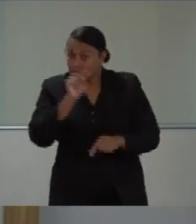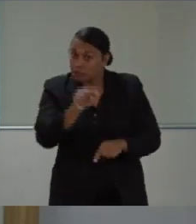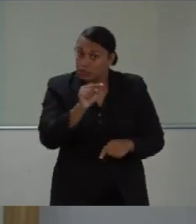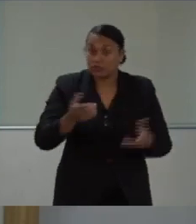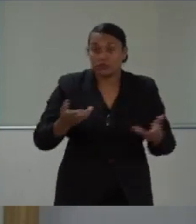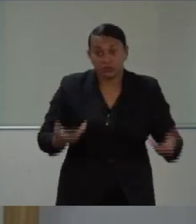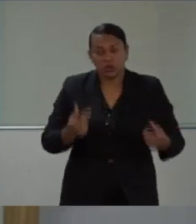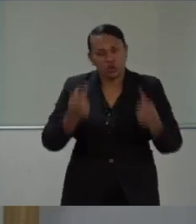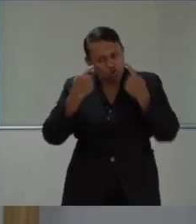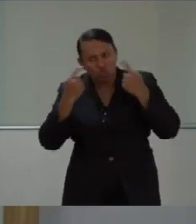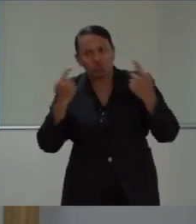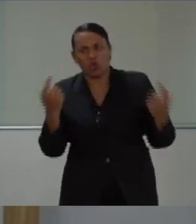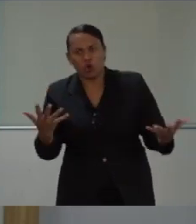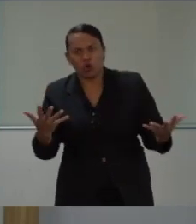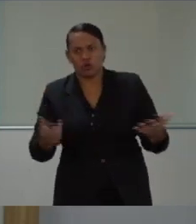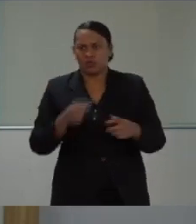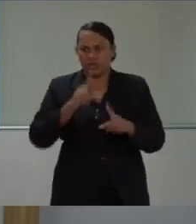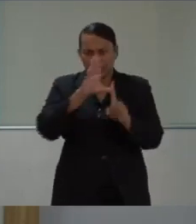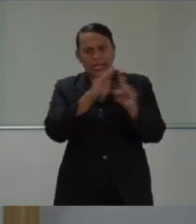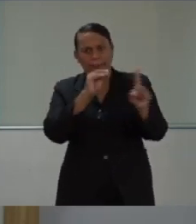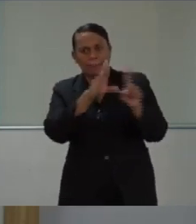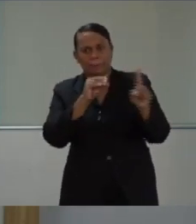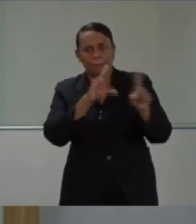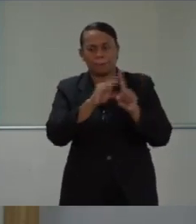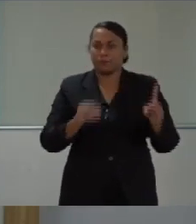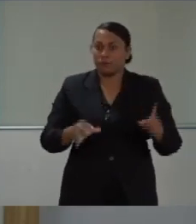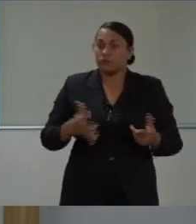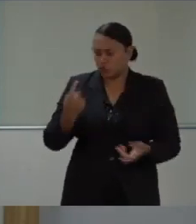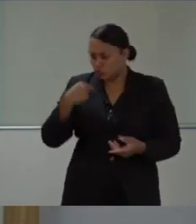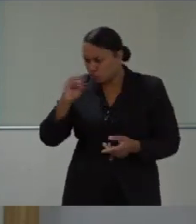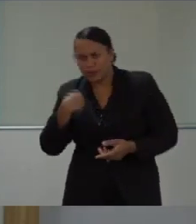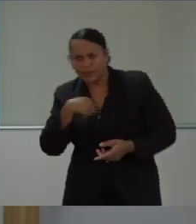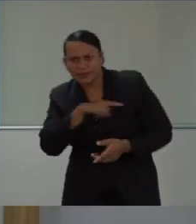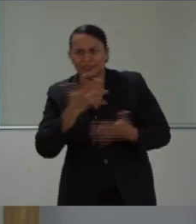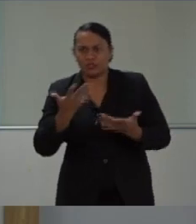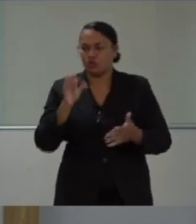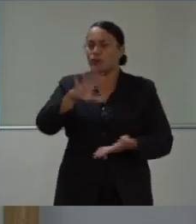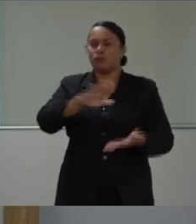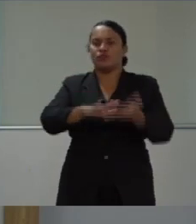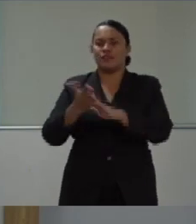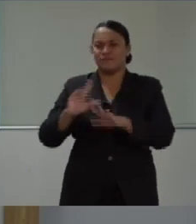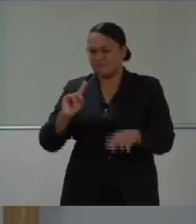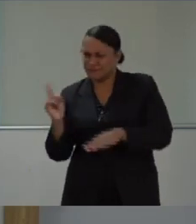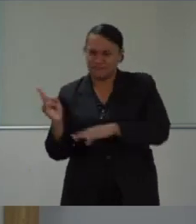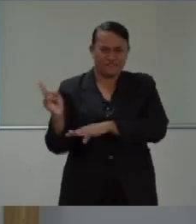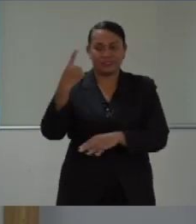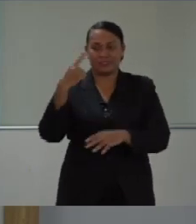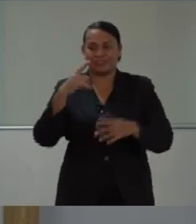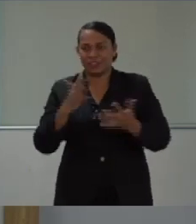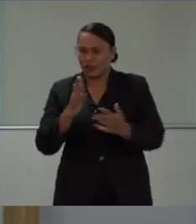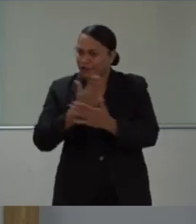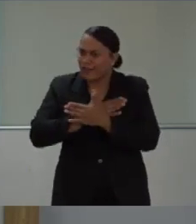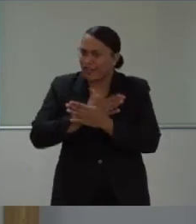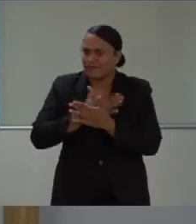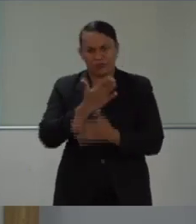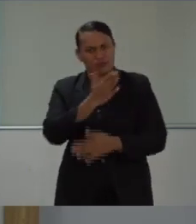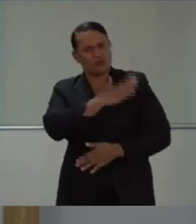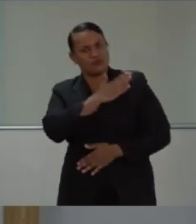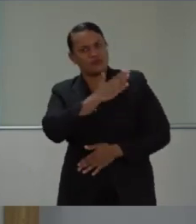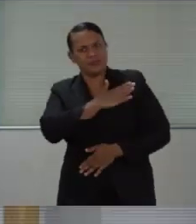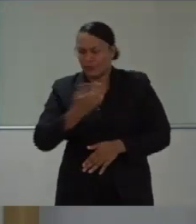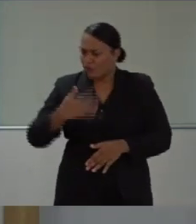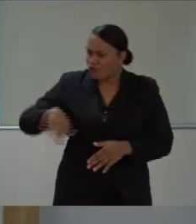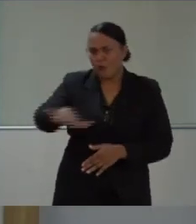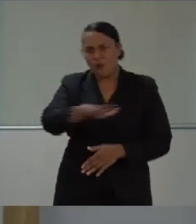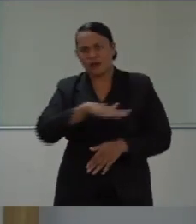what it means to put humanity first and what it means to have love and compassion for your fellow human beings.